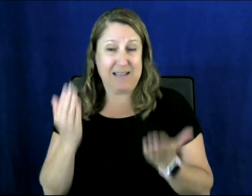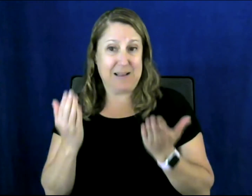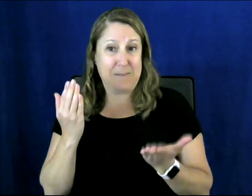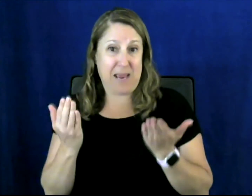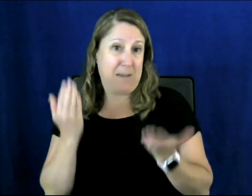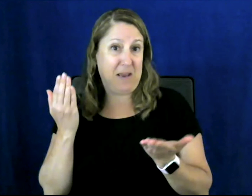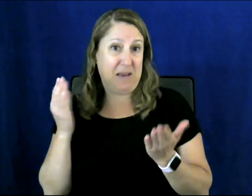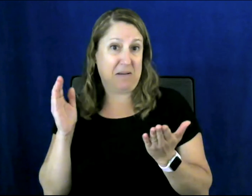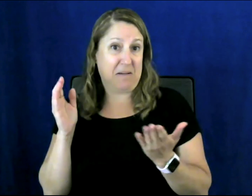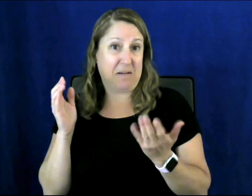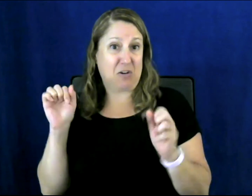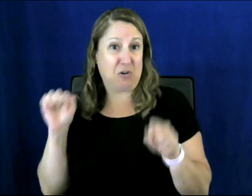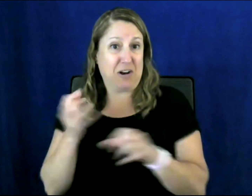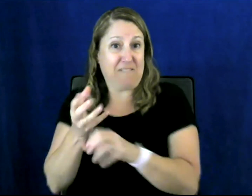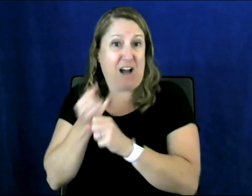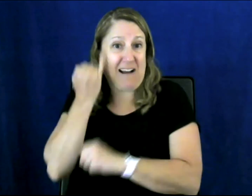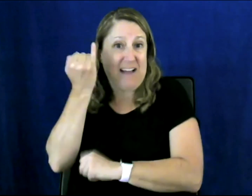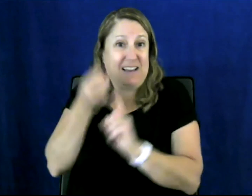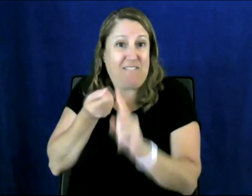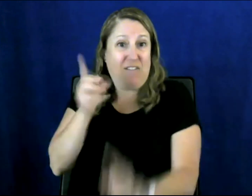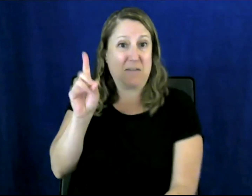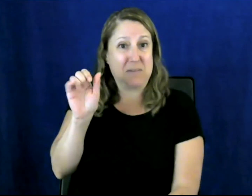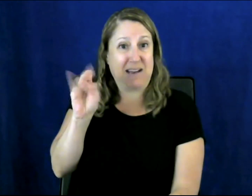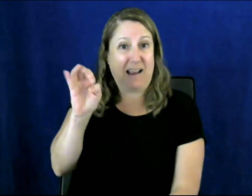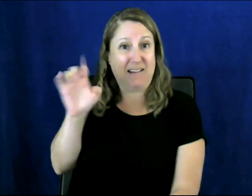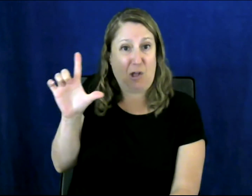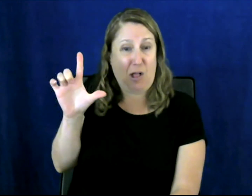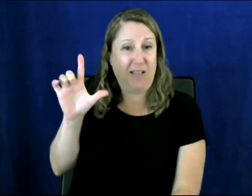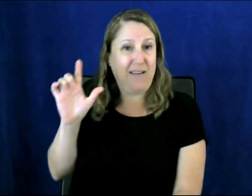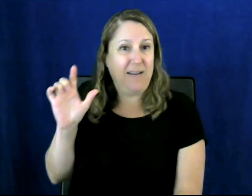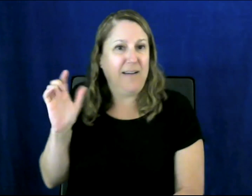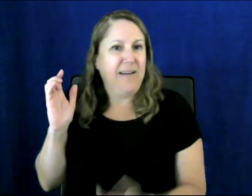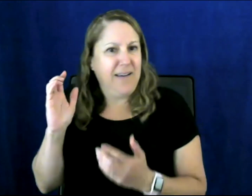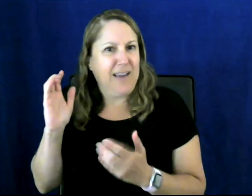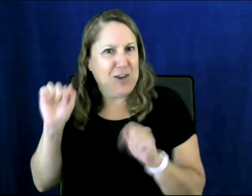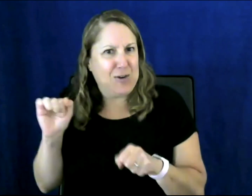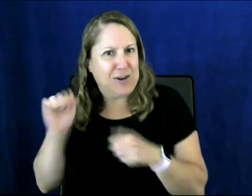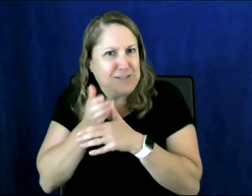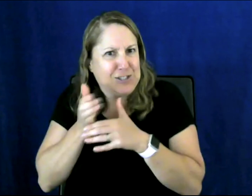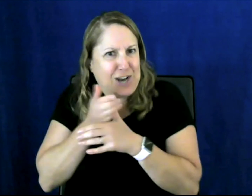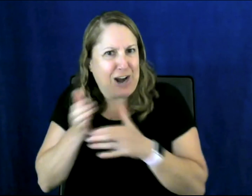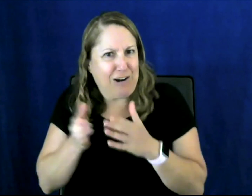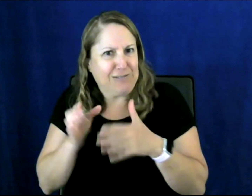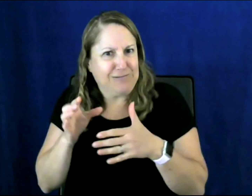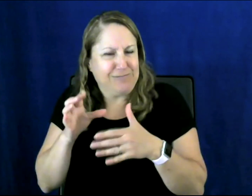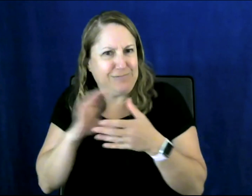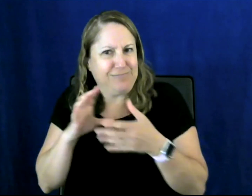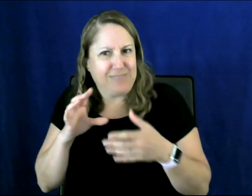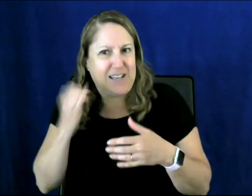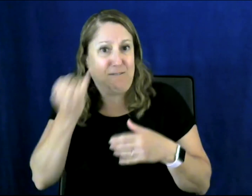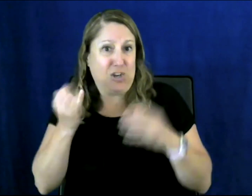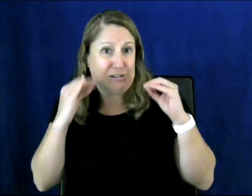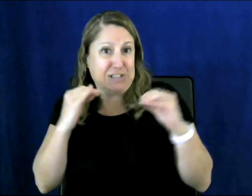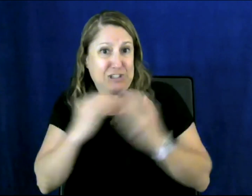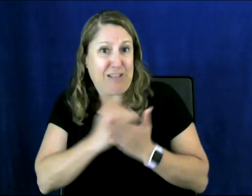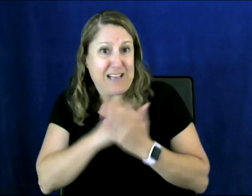Daniel, who could have given her really constructive comments about, you know, if you're going to teach a lesson on pride, then let's keep it real.